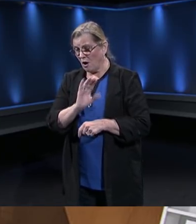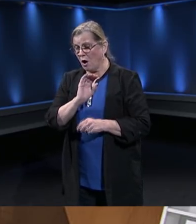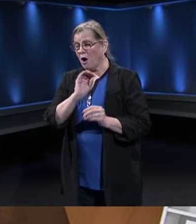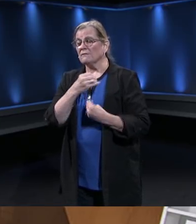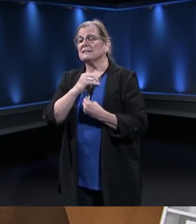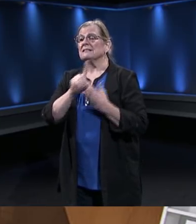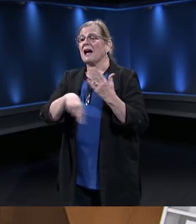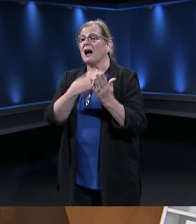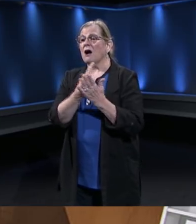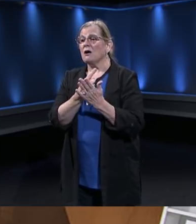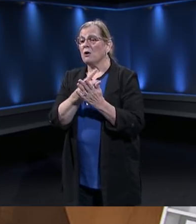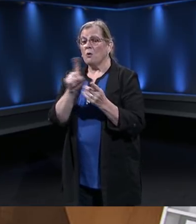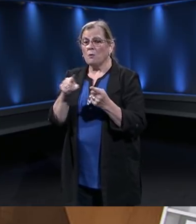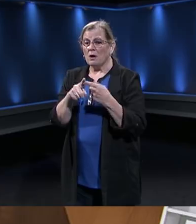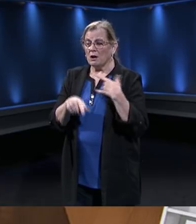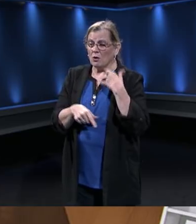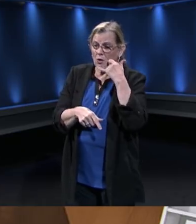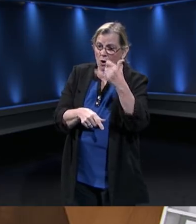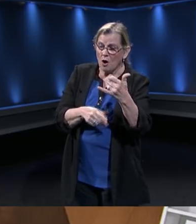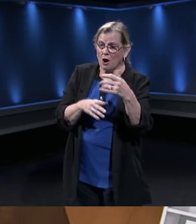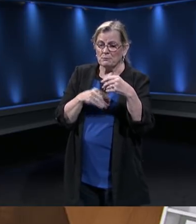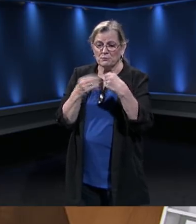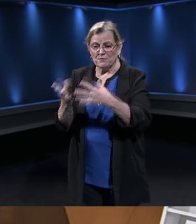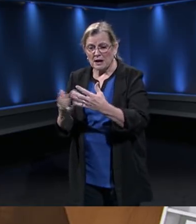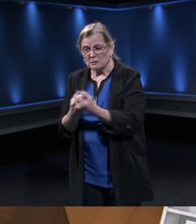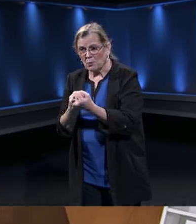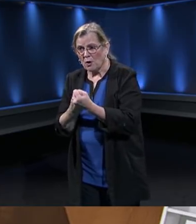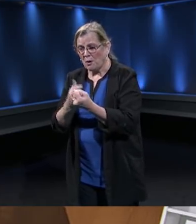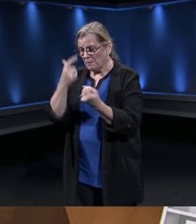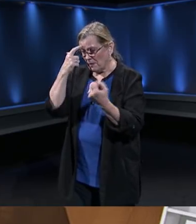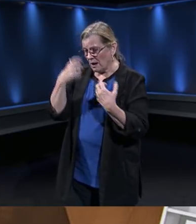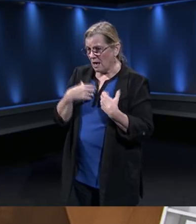regarding health, mental health, or academics?